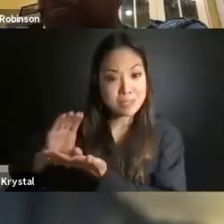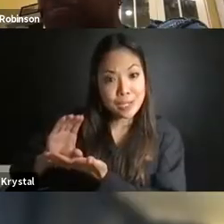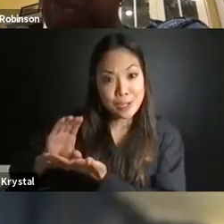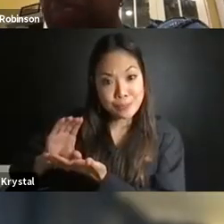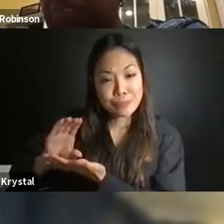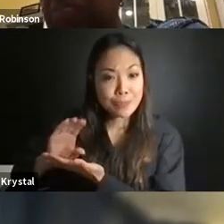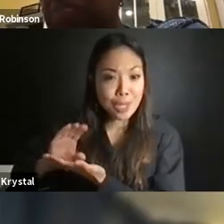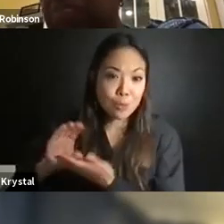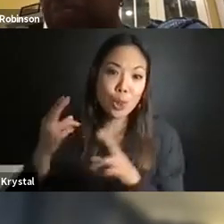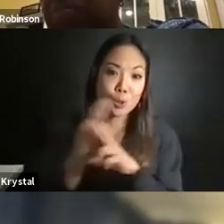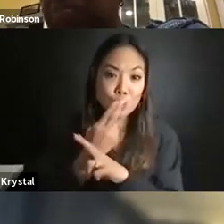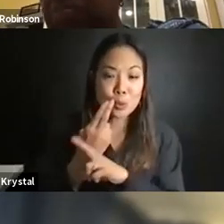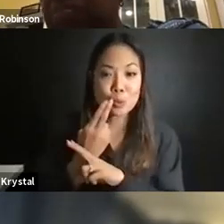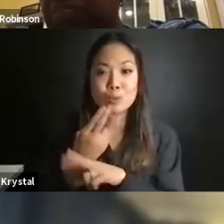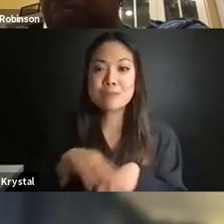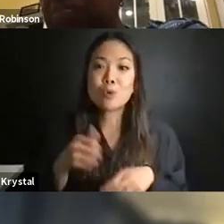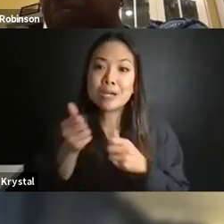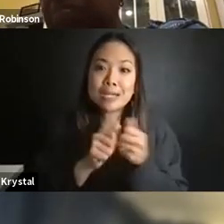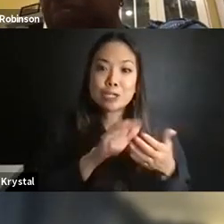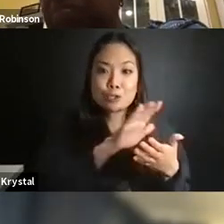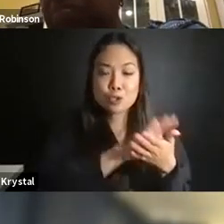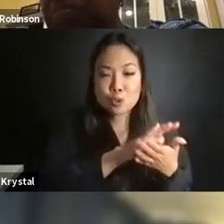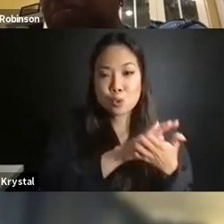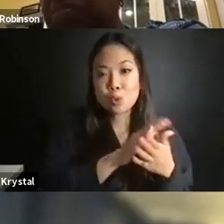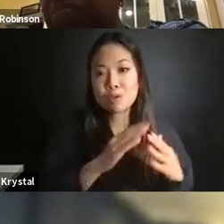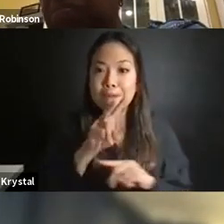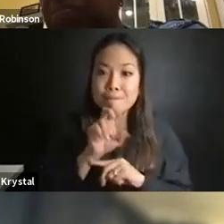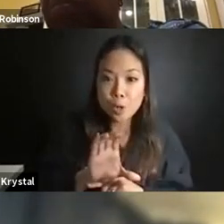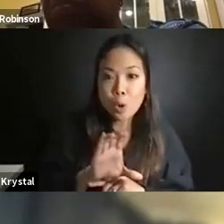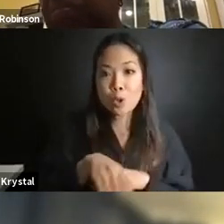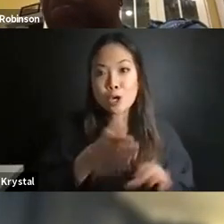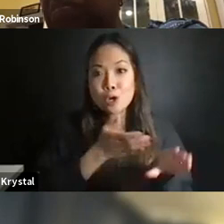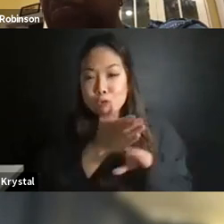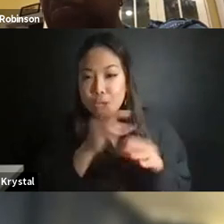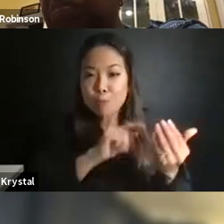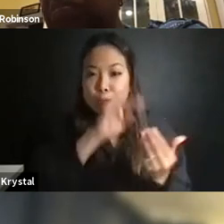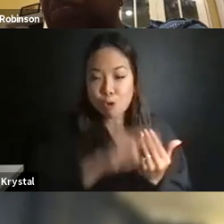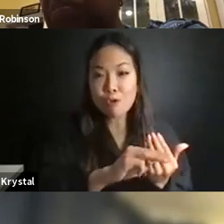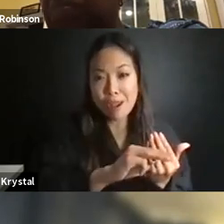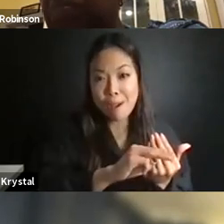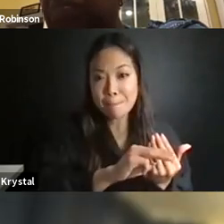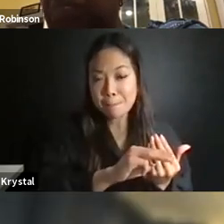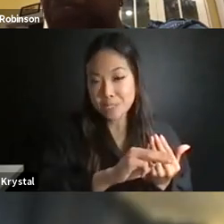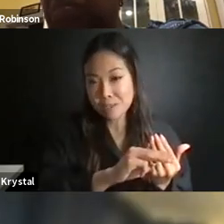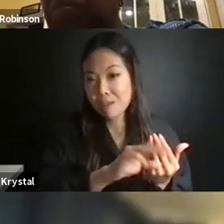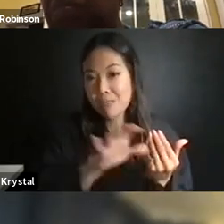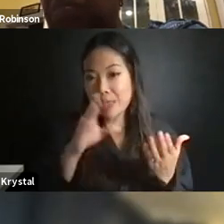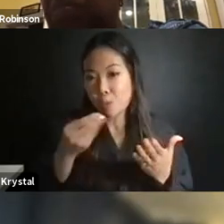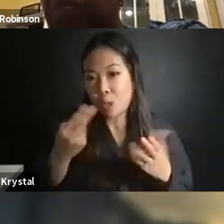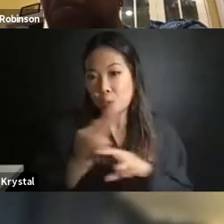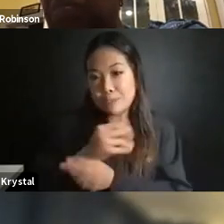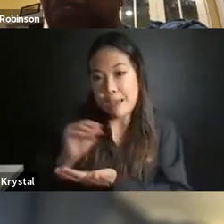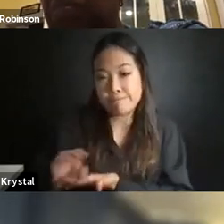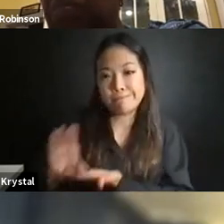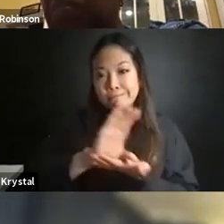uh programs at each of the different schools more vocational type of programs and i don't know if you have anything more to add uh mr cooter